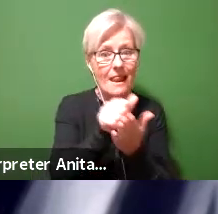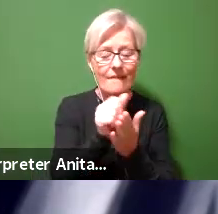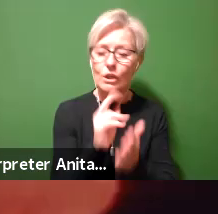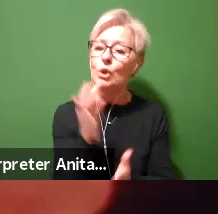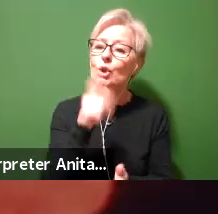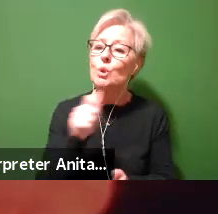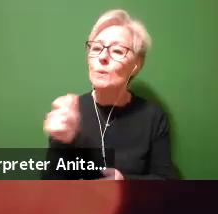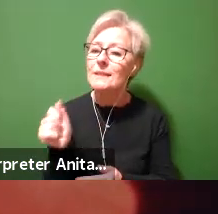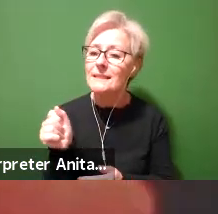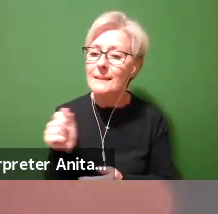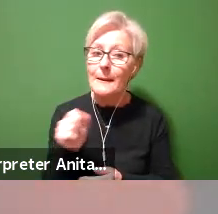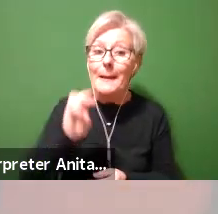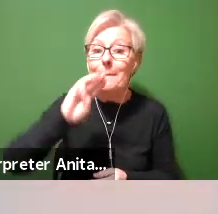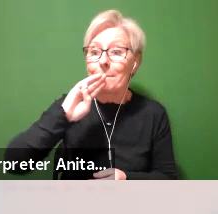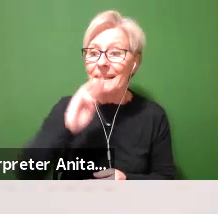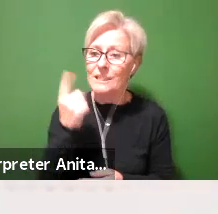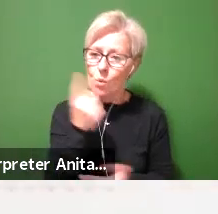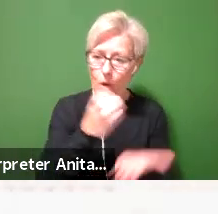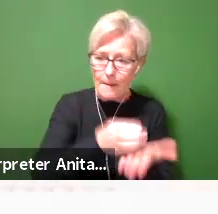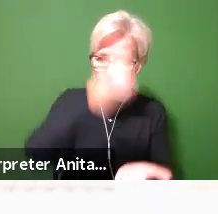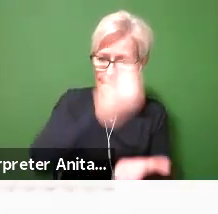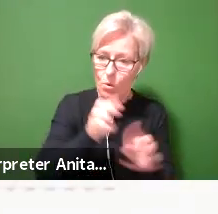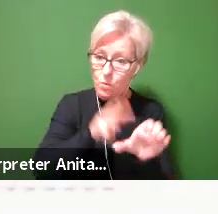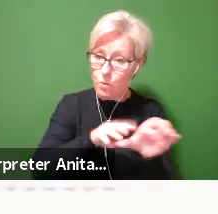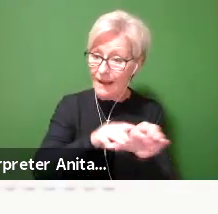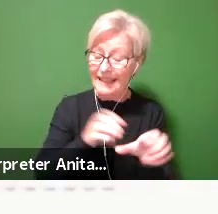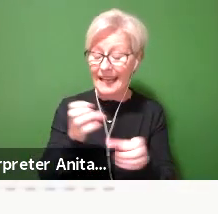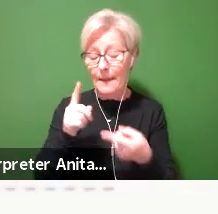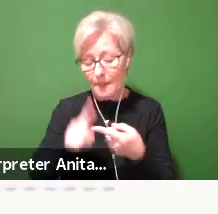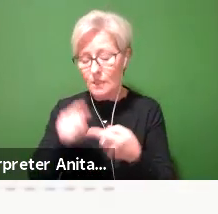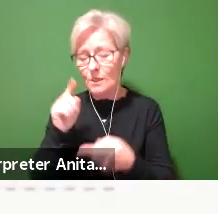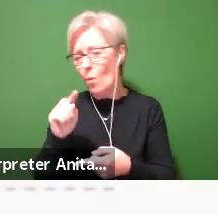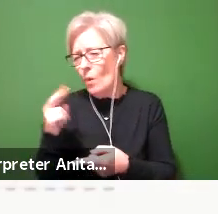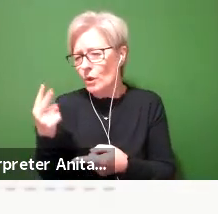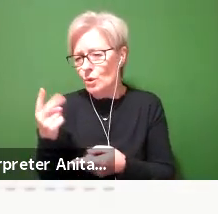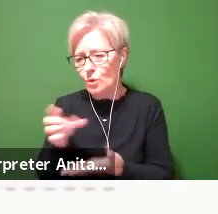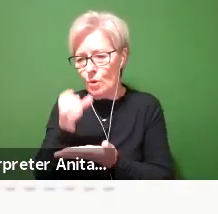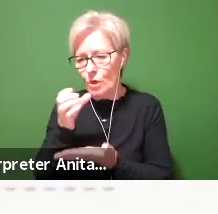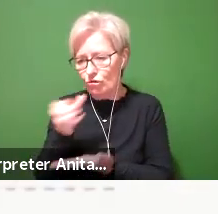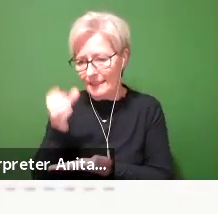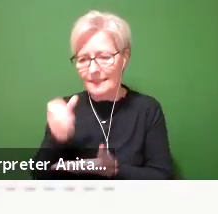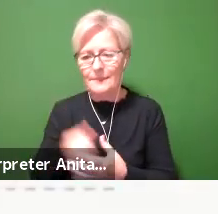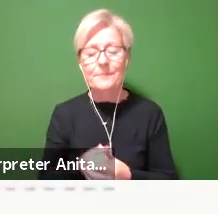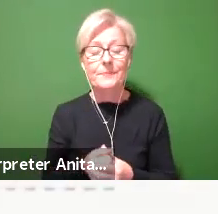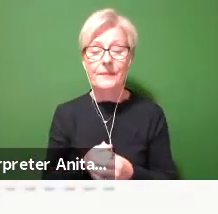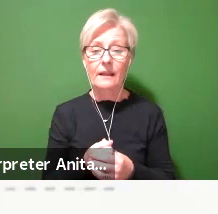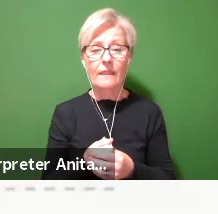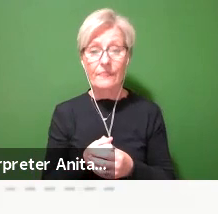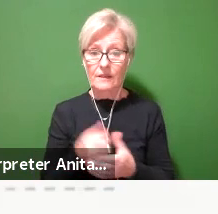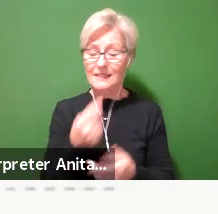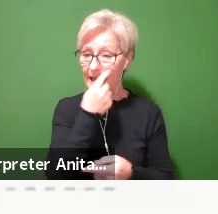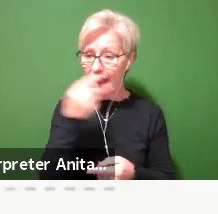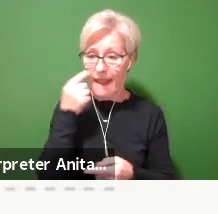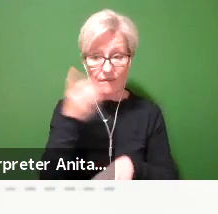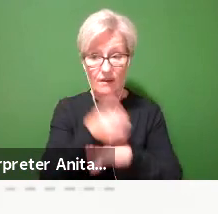represents 1 bottle of wine and 1 or 2 drinks over the whole week. There is also some evidence that alcohol may trigger an increased severity